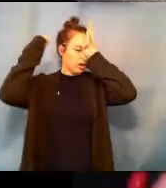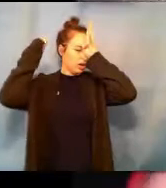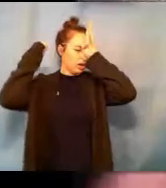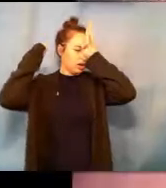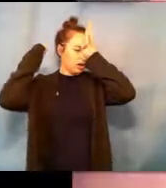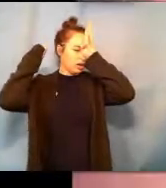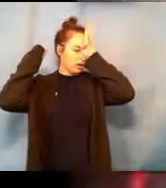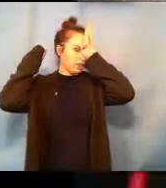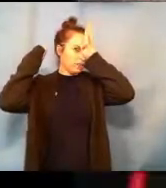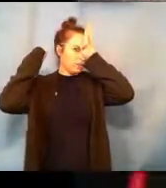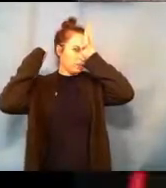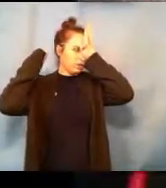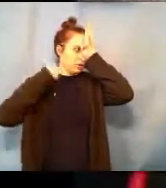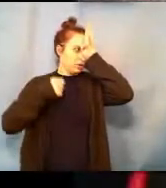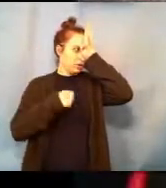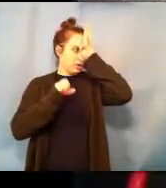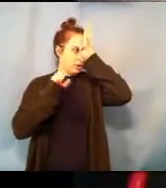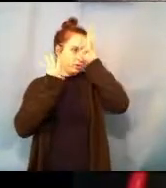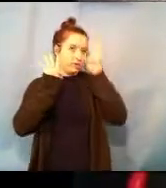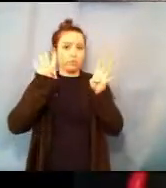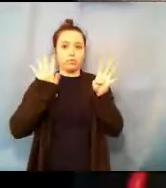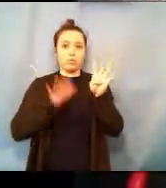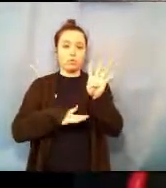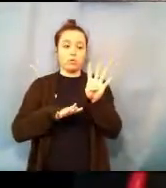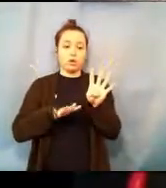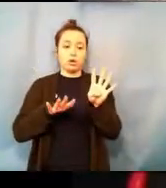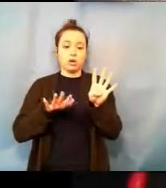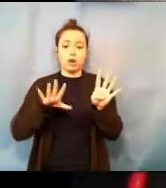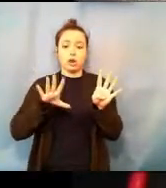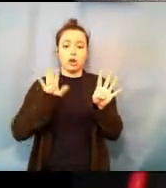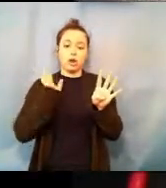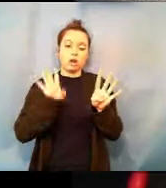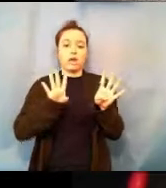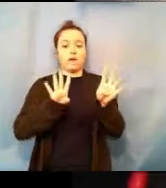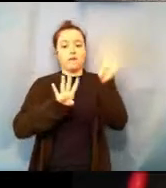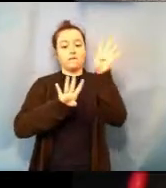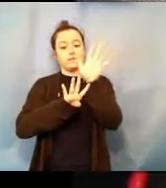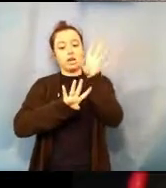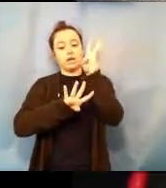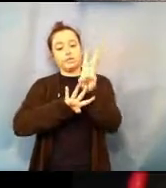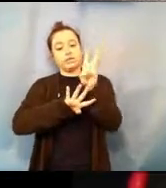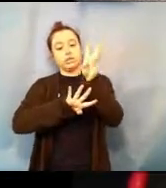answer, which was 8. So we would have 4 in our head, and then we say 5, 6, 7, 8.